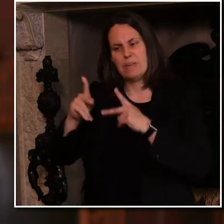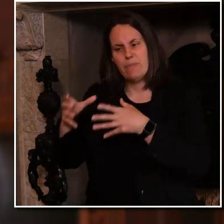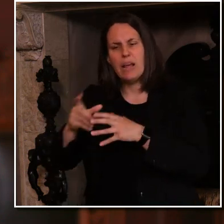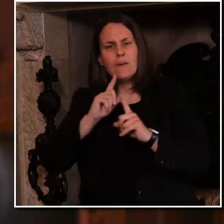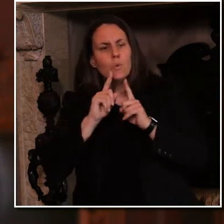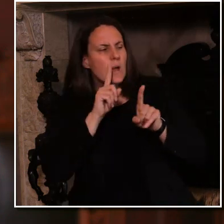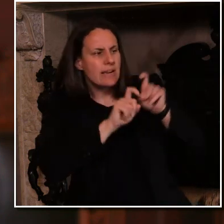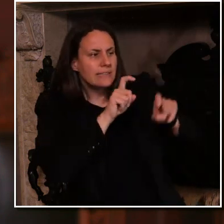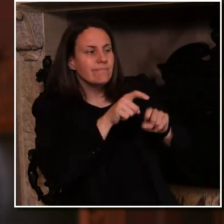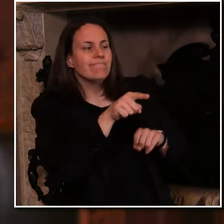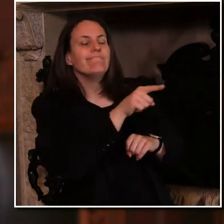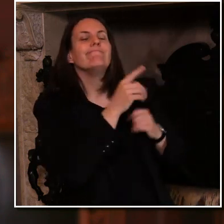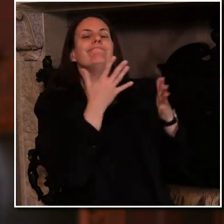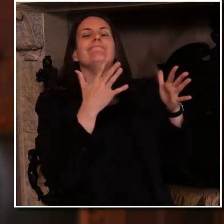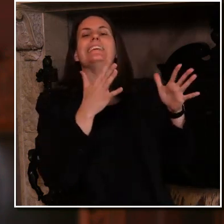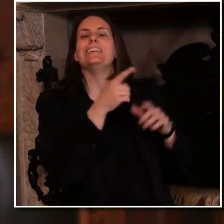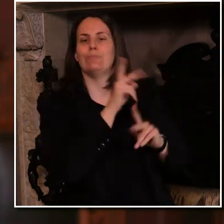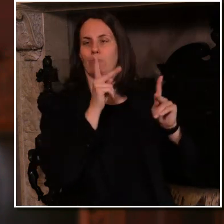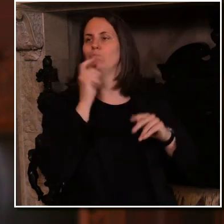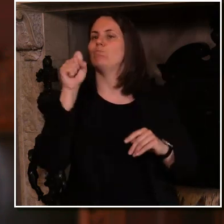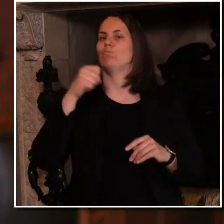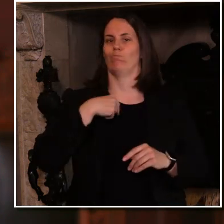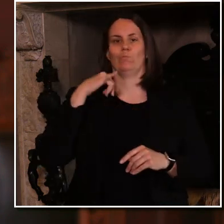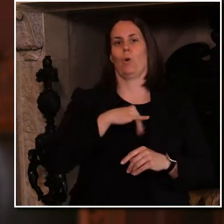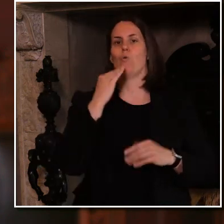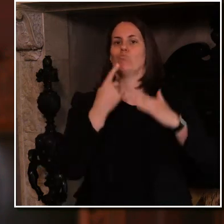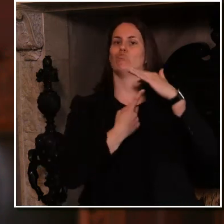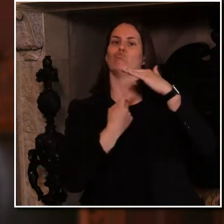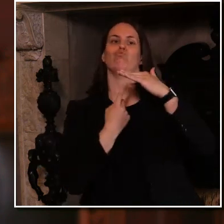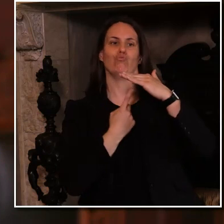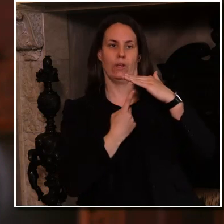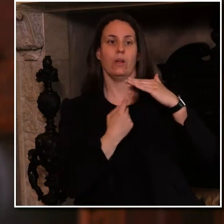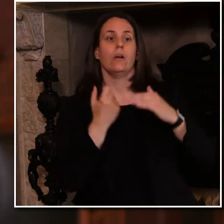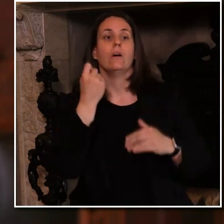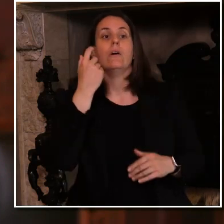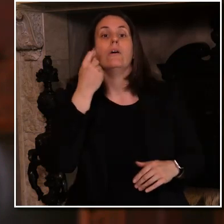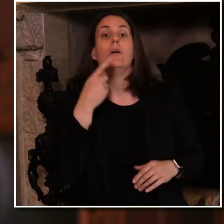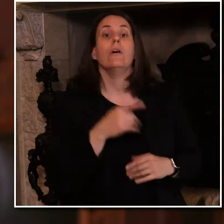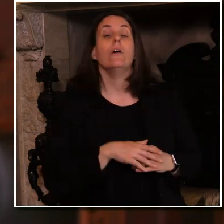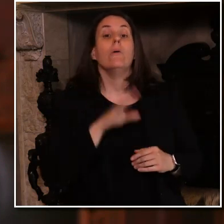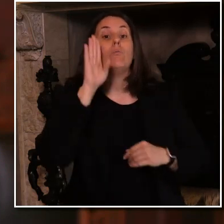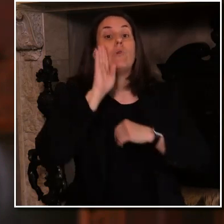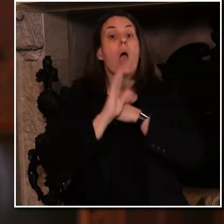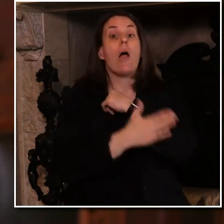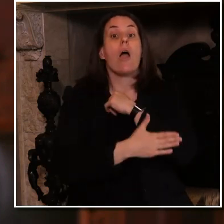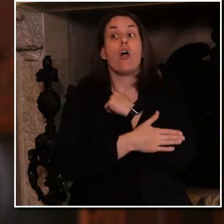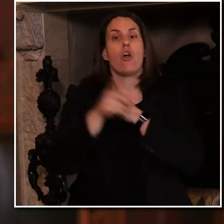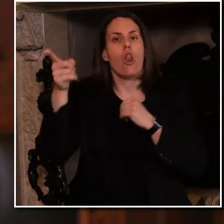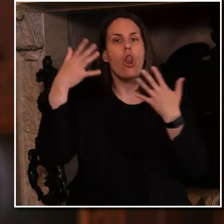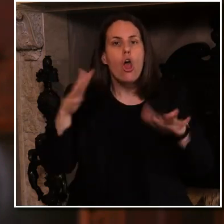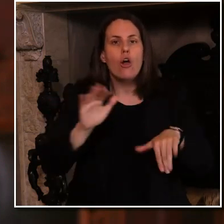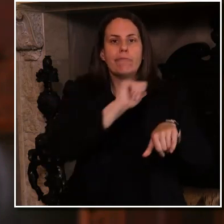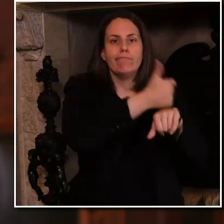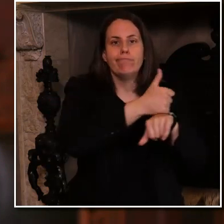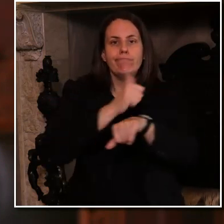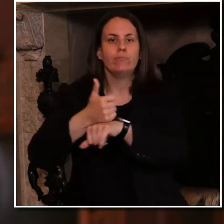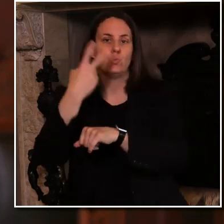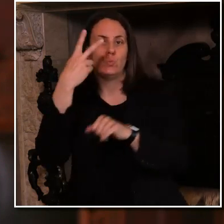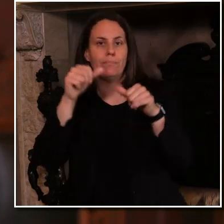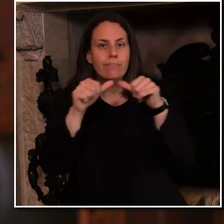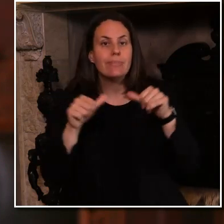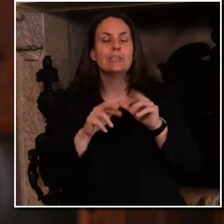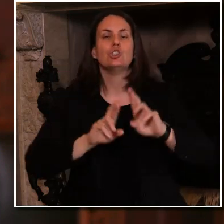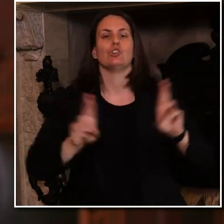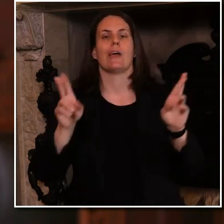facilities that Brown County and the partners there have established and are available for